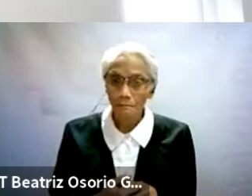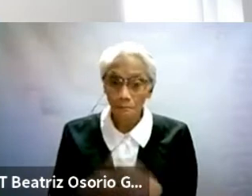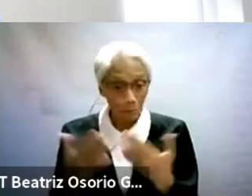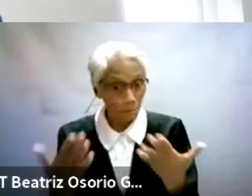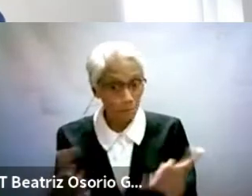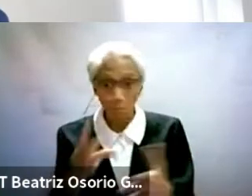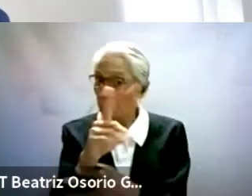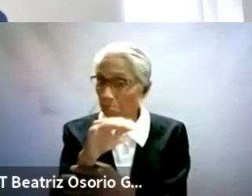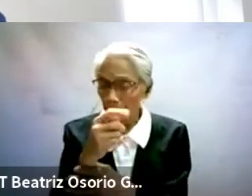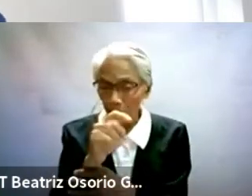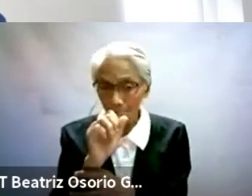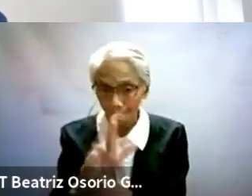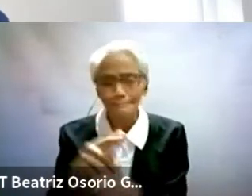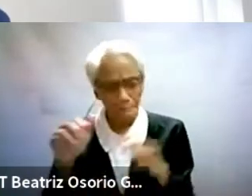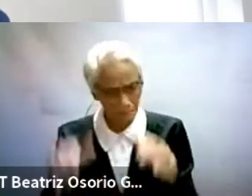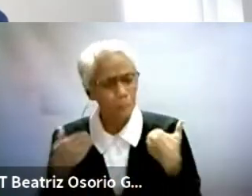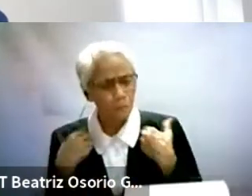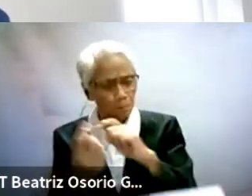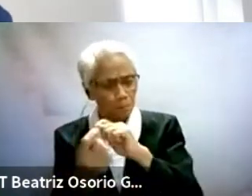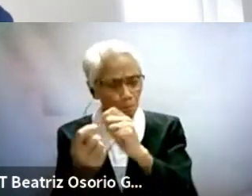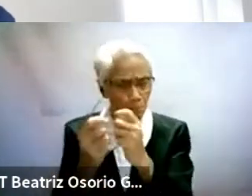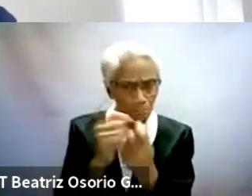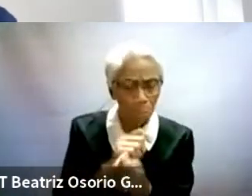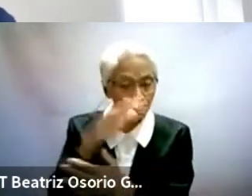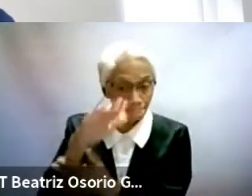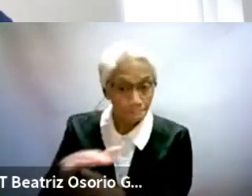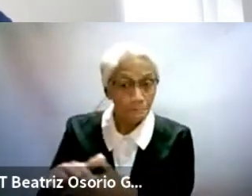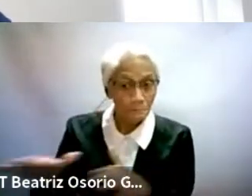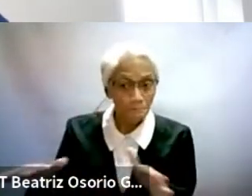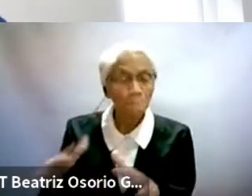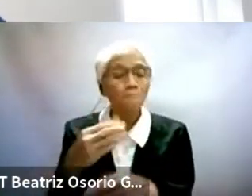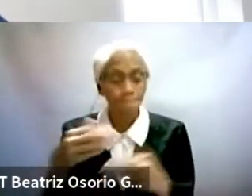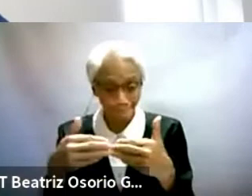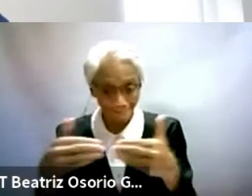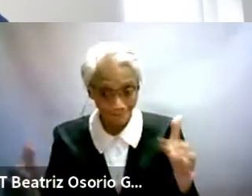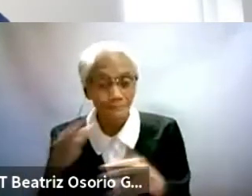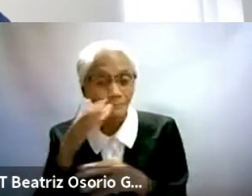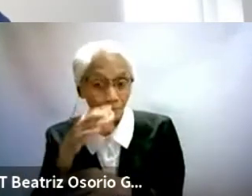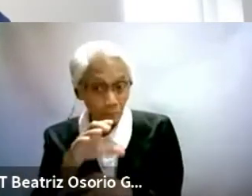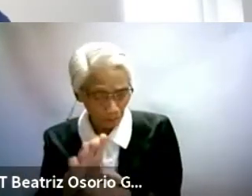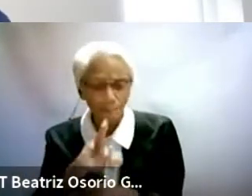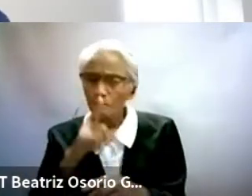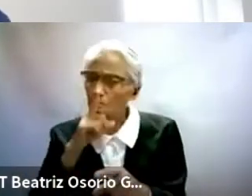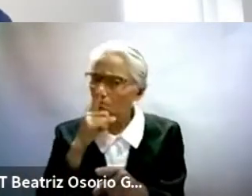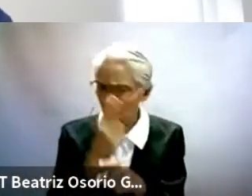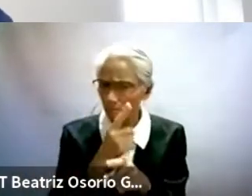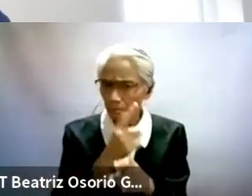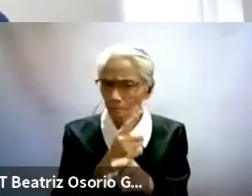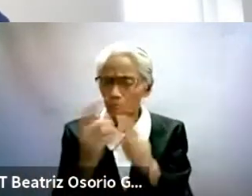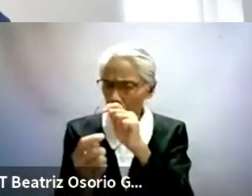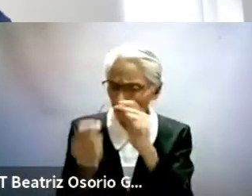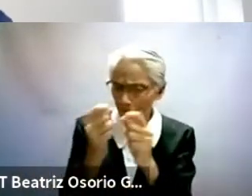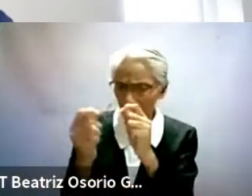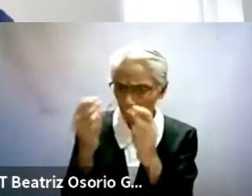has transformed childhood, and the general comment is a practical tool to transform